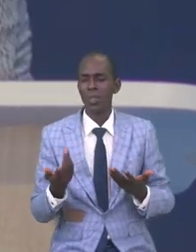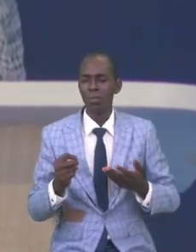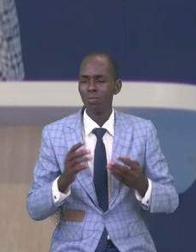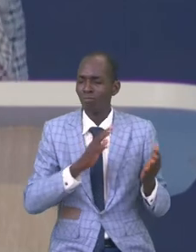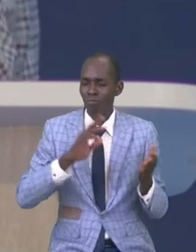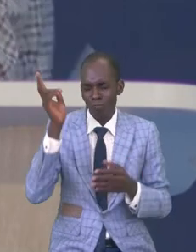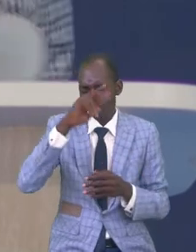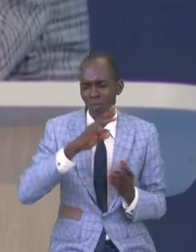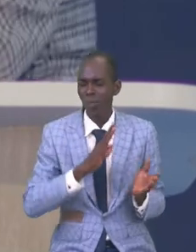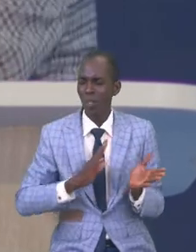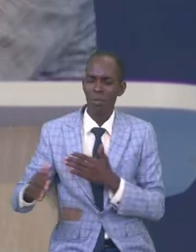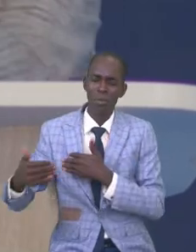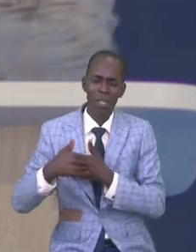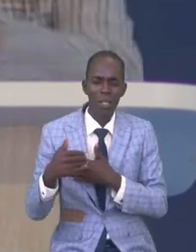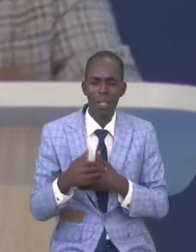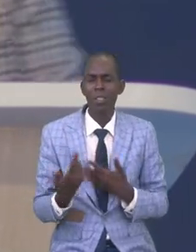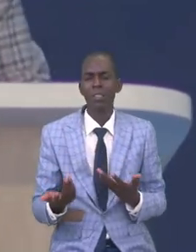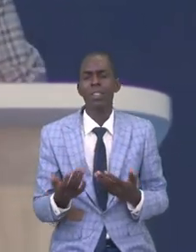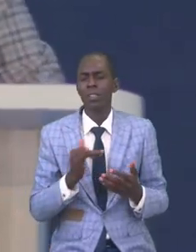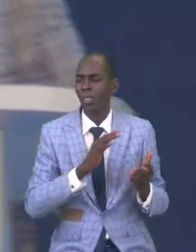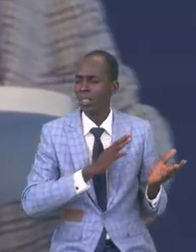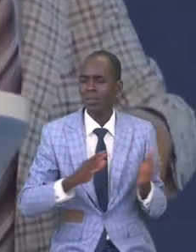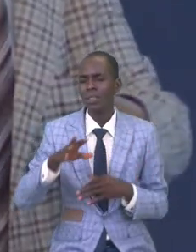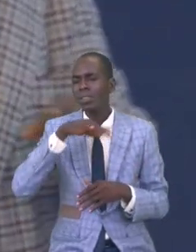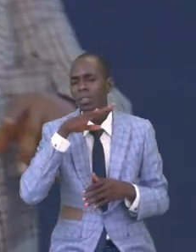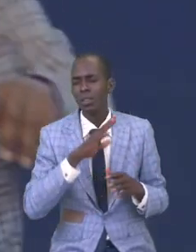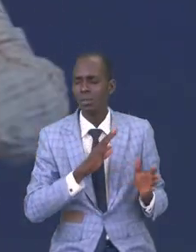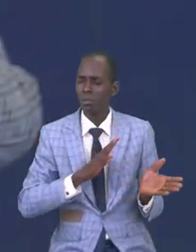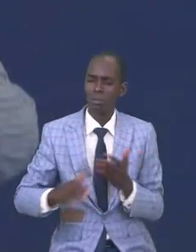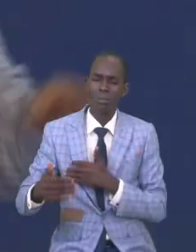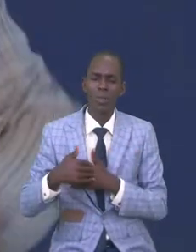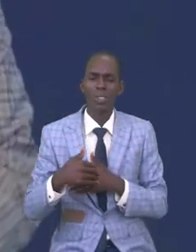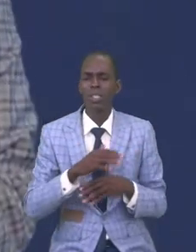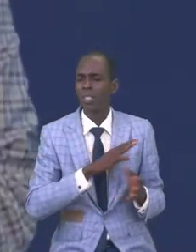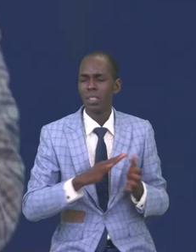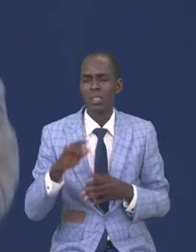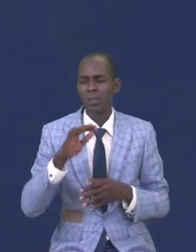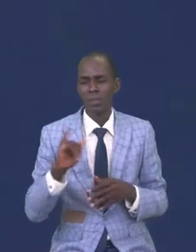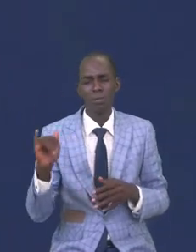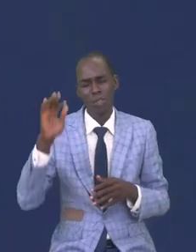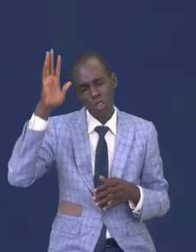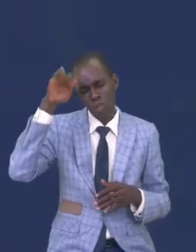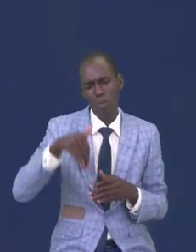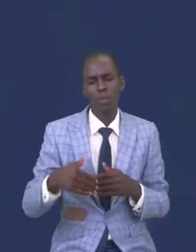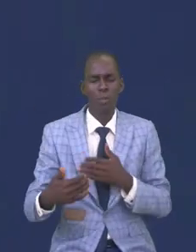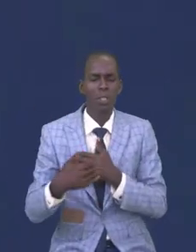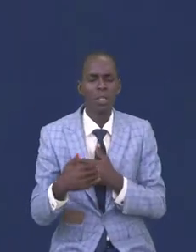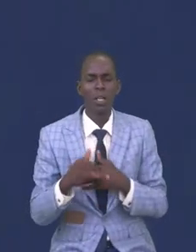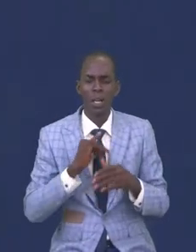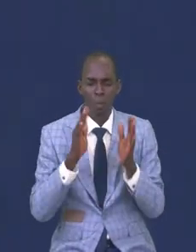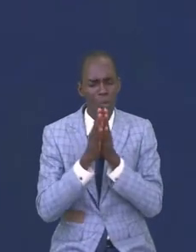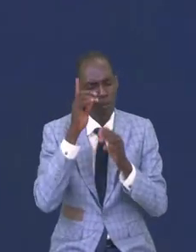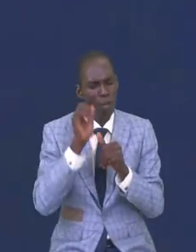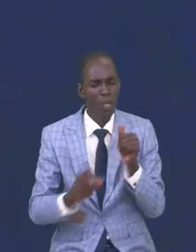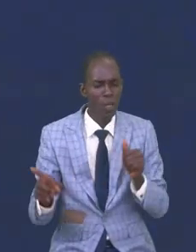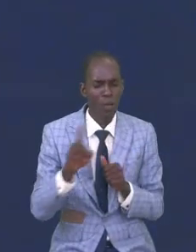Leaving idleness behind. I pray for everyone. Leaving rebellion behind. I pray for everyone.